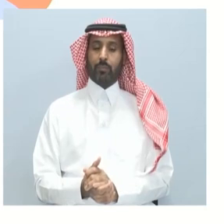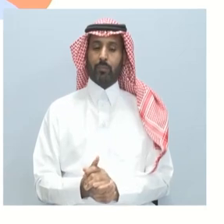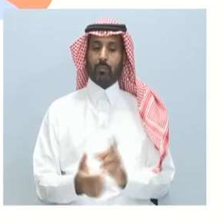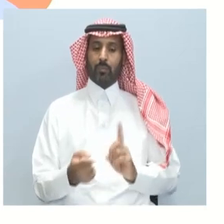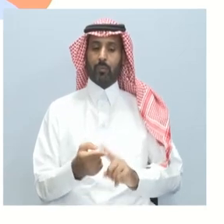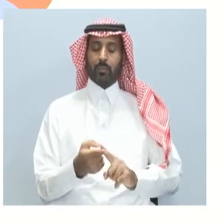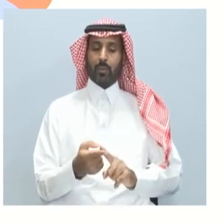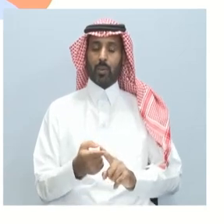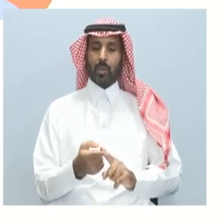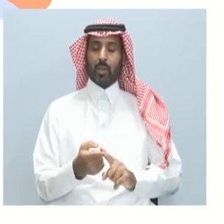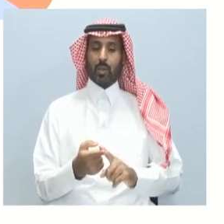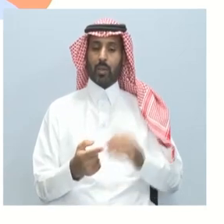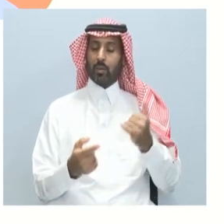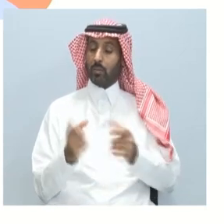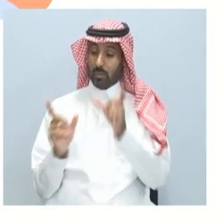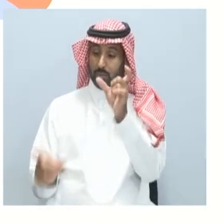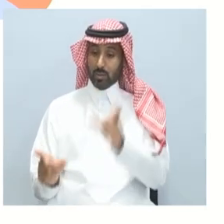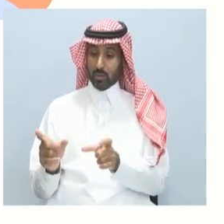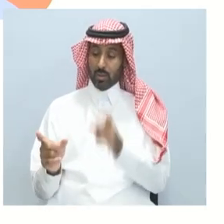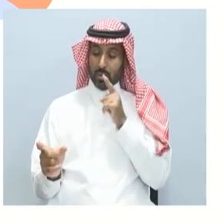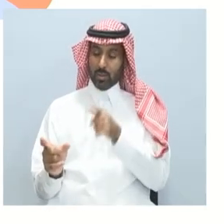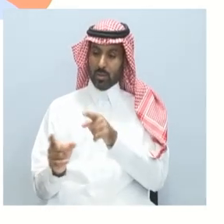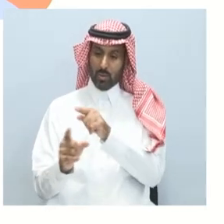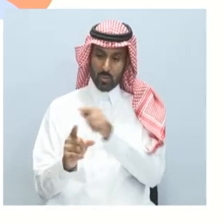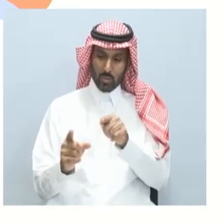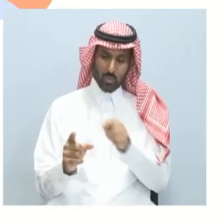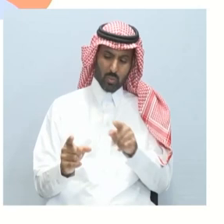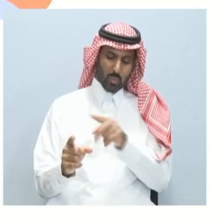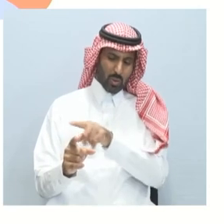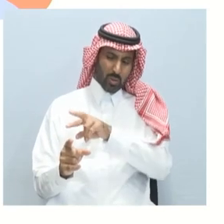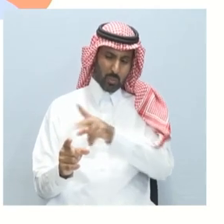Number two, examine two personalities and outline their differences.